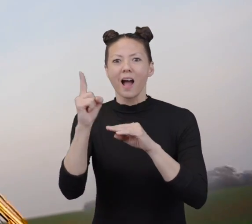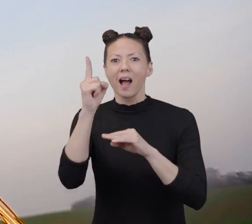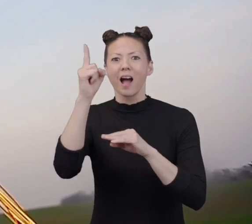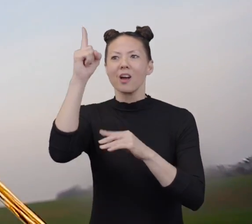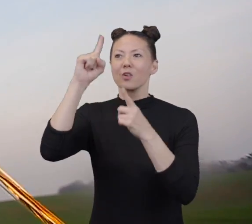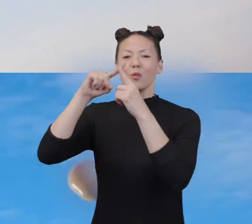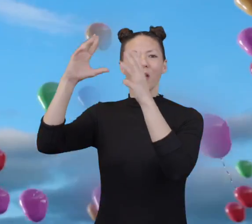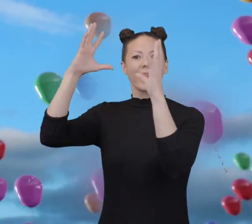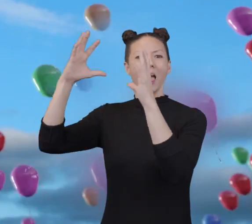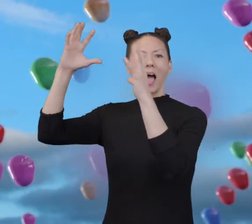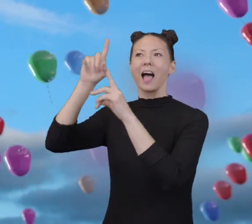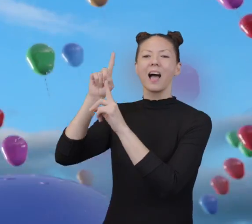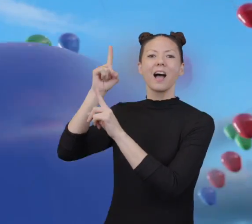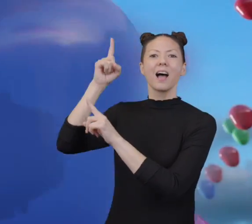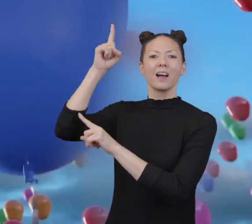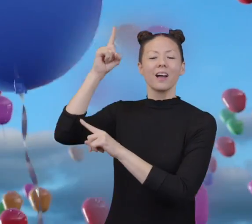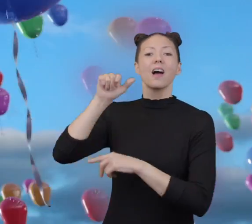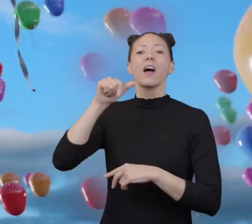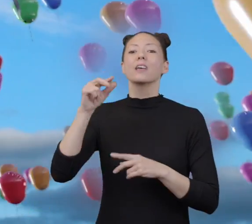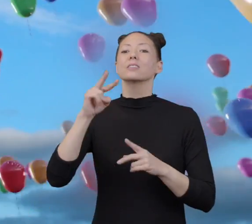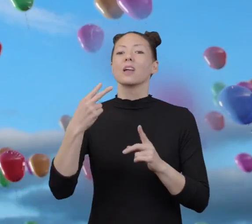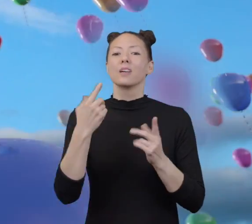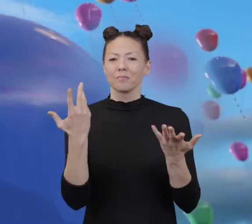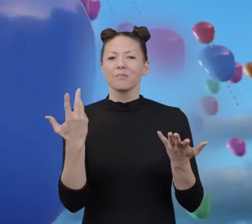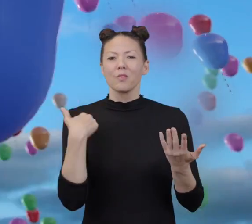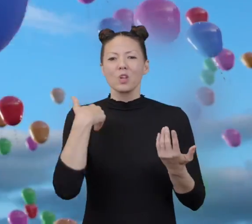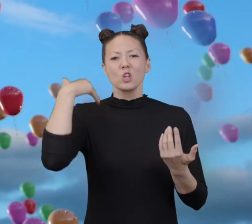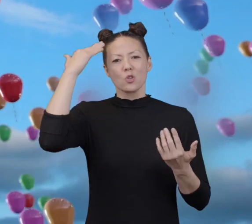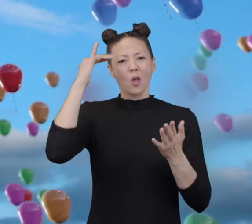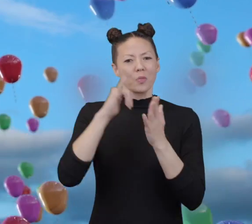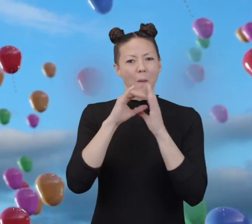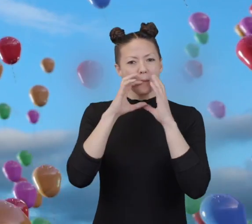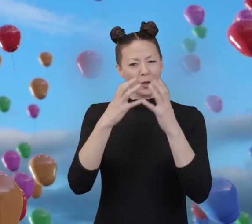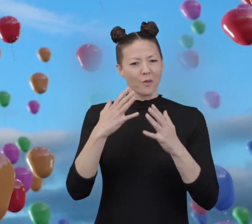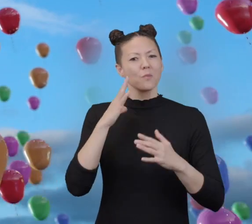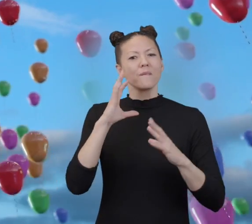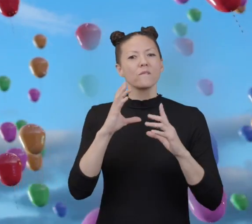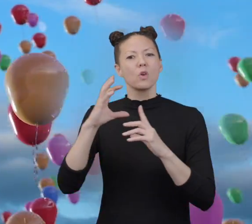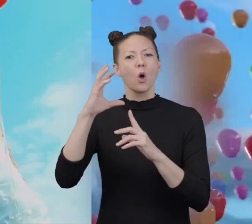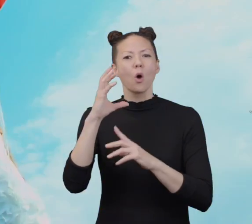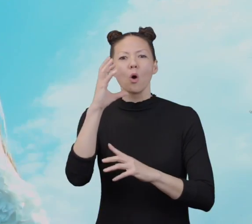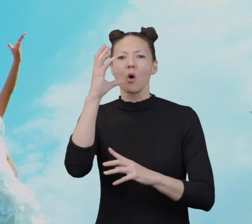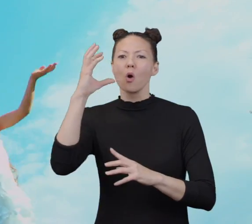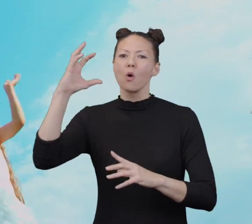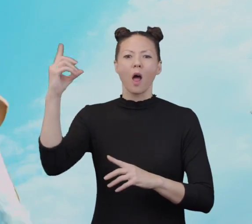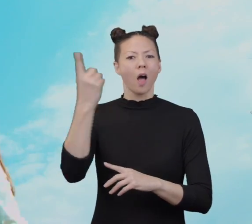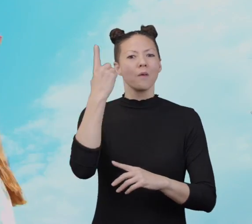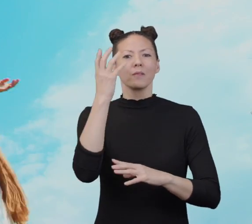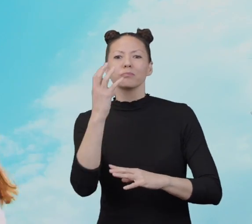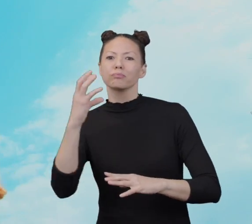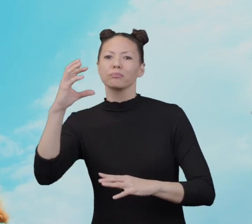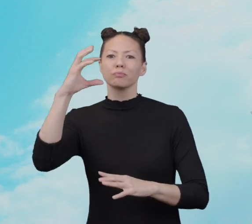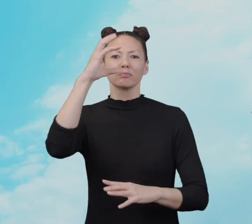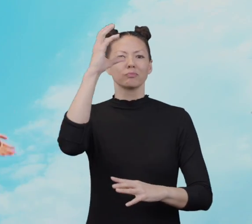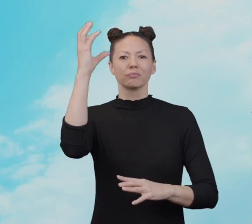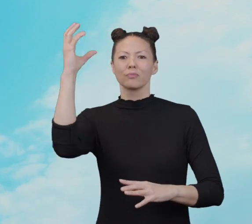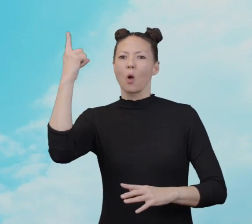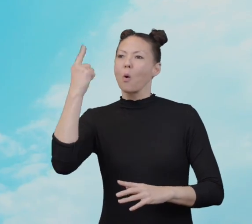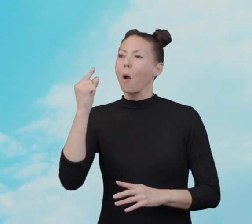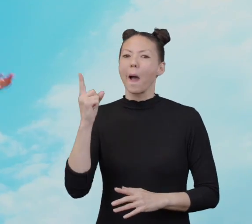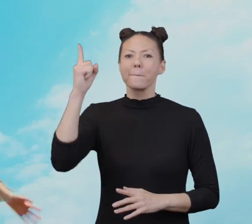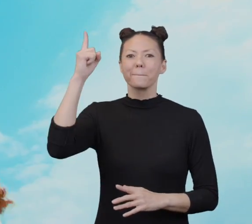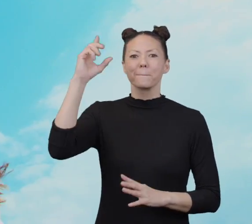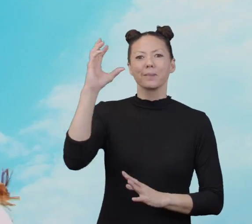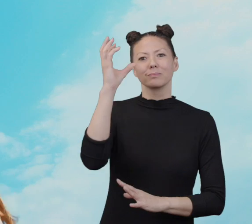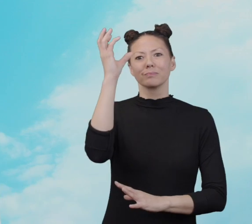clouds. And second, we already know that balloons float. It sure sounds like the balloon is going up into